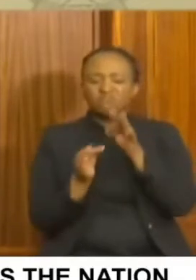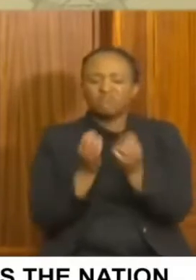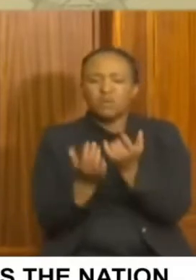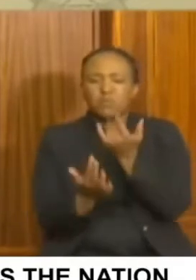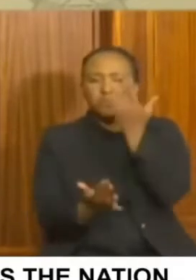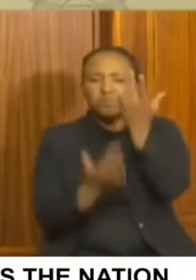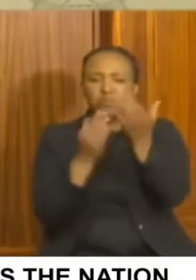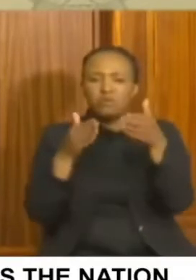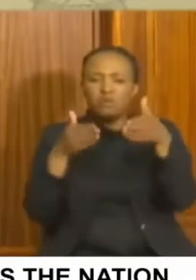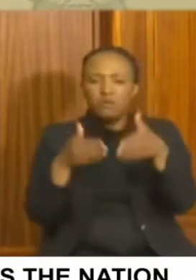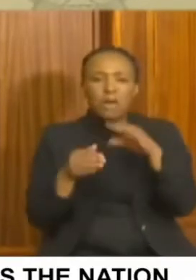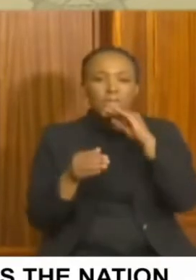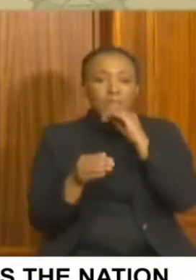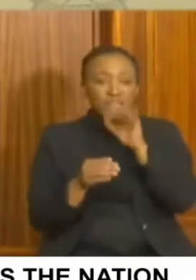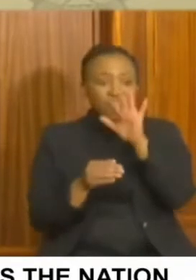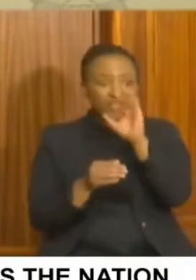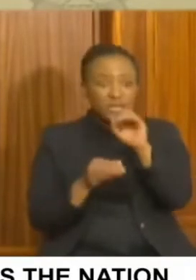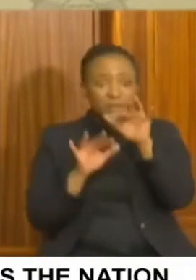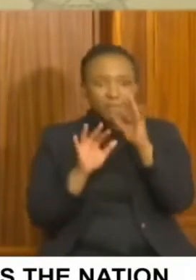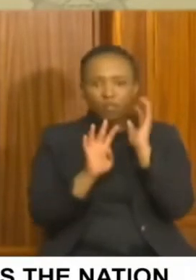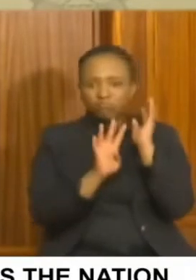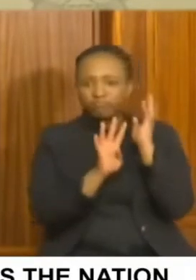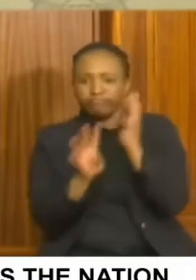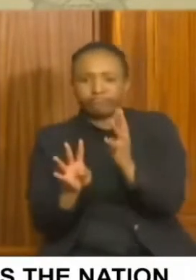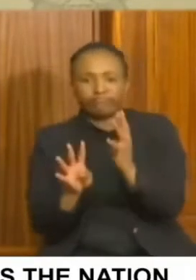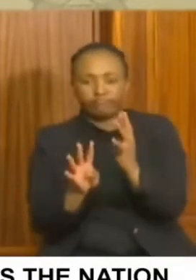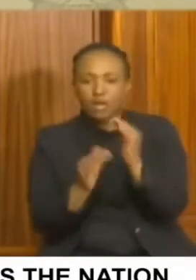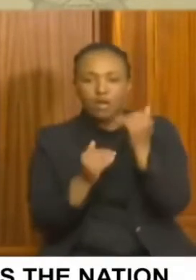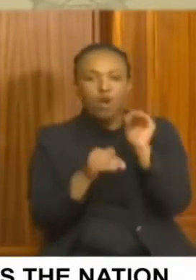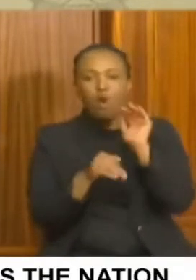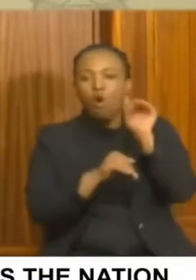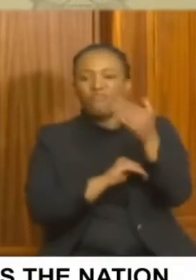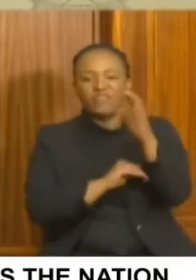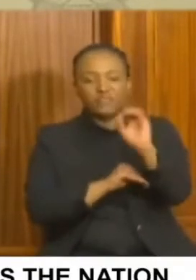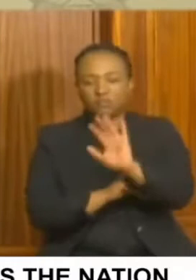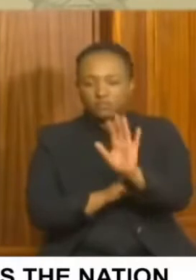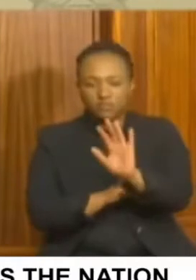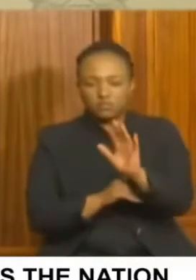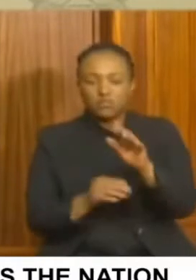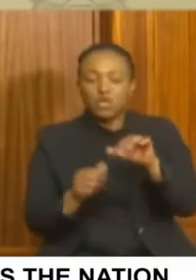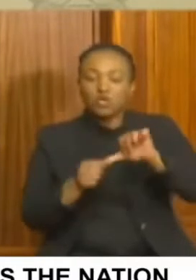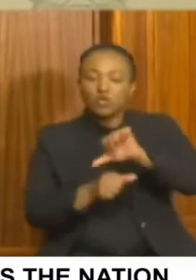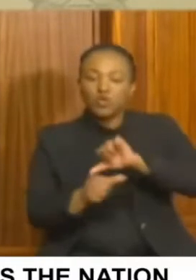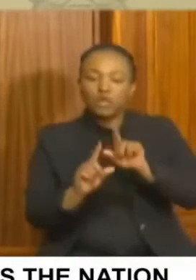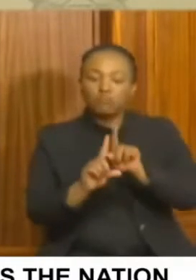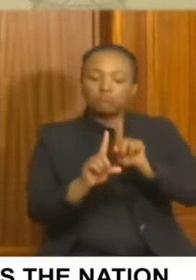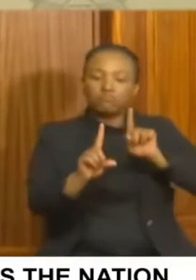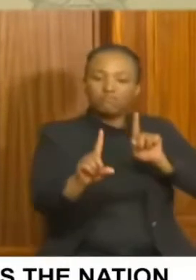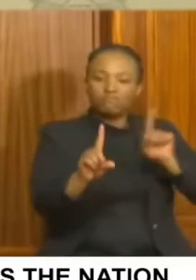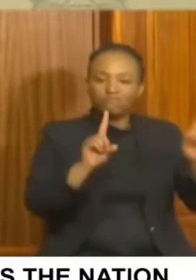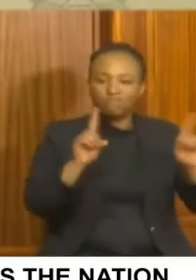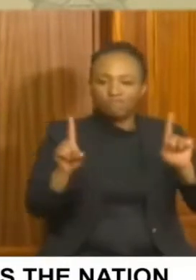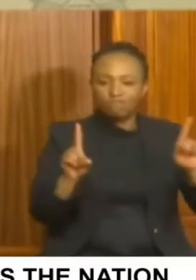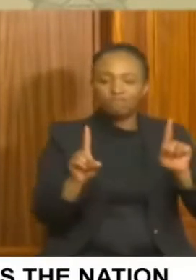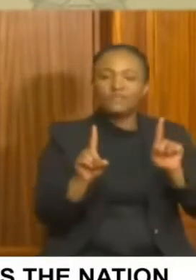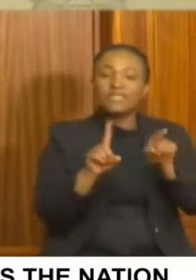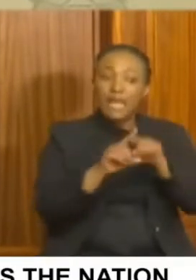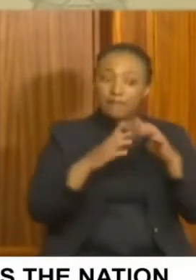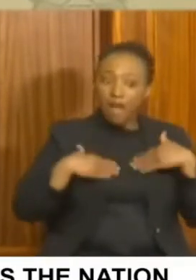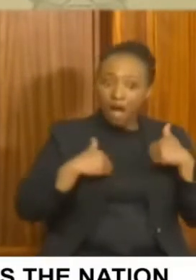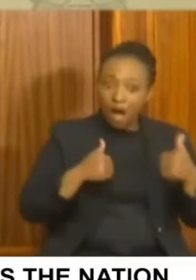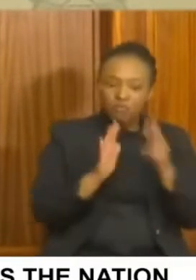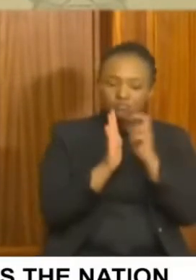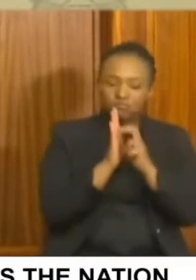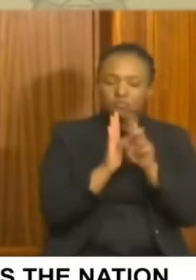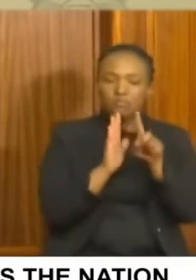cremations may not exceed 50 cremation people. Cyril, cremation. And all social distancing and health protocols must be